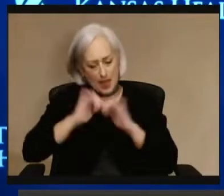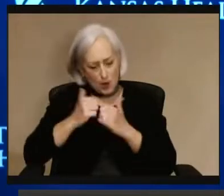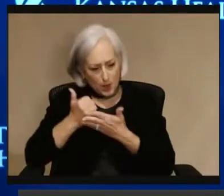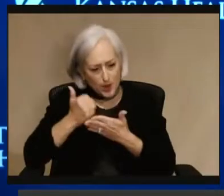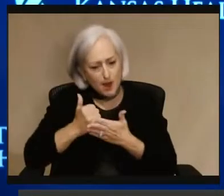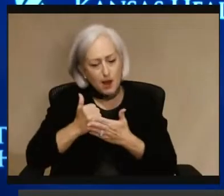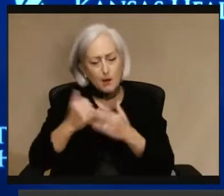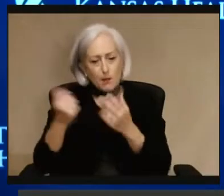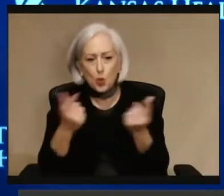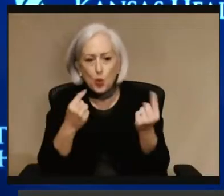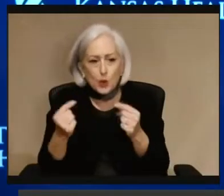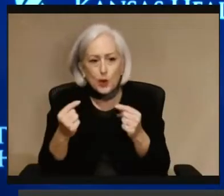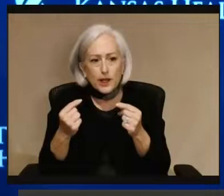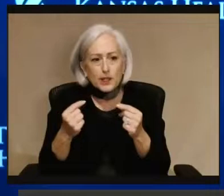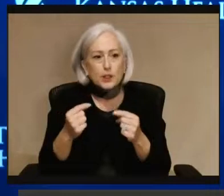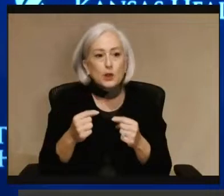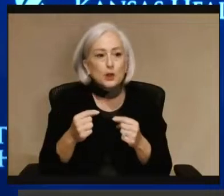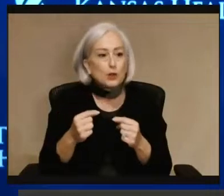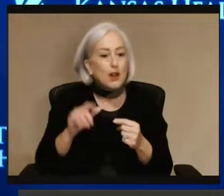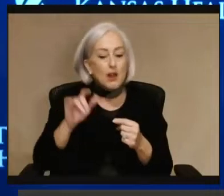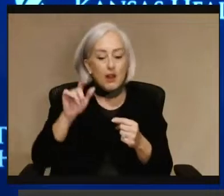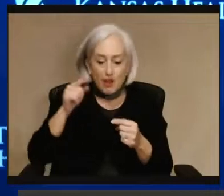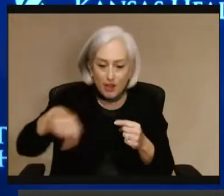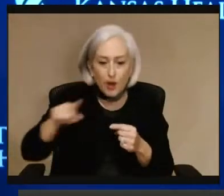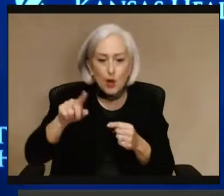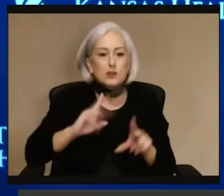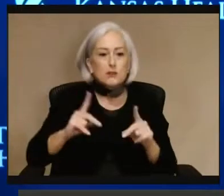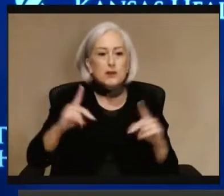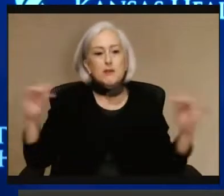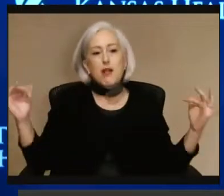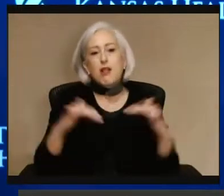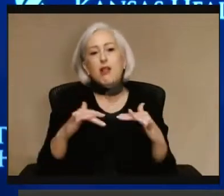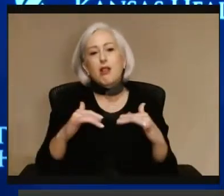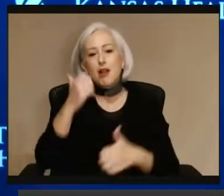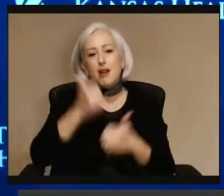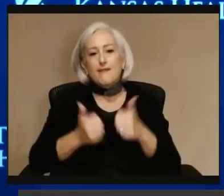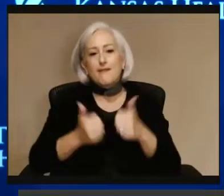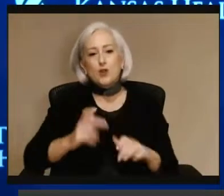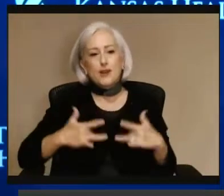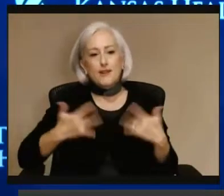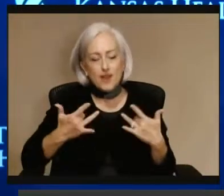pandemic, those people turn out every single event they have, and